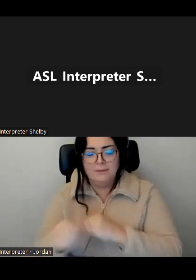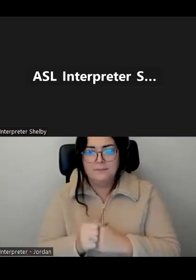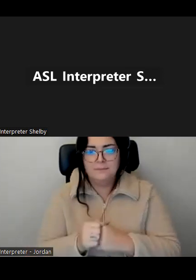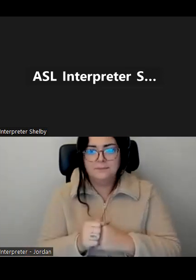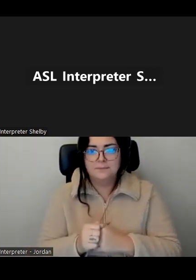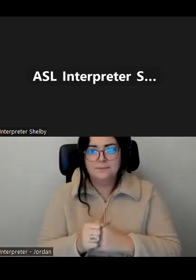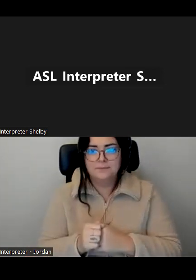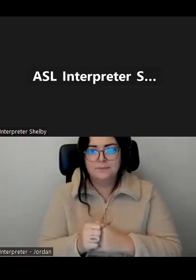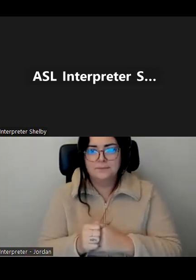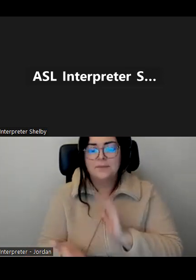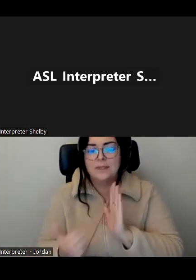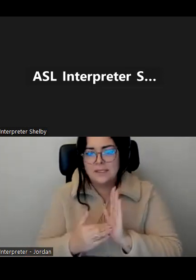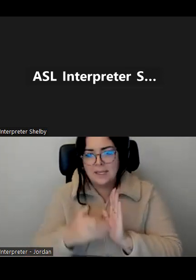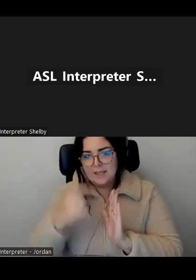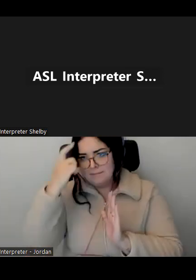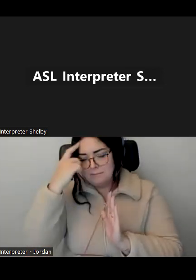are changes in brain chemicals.